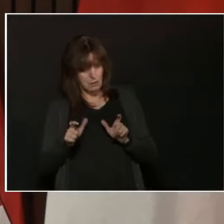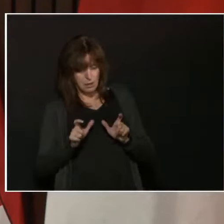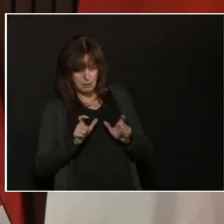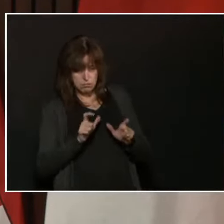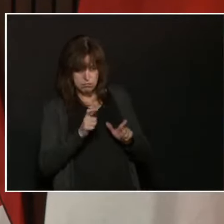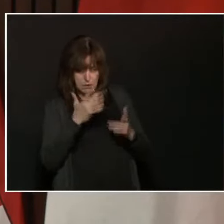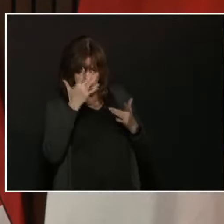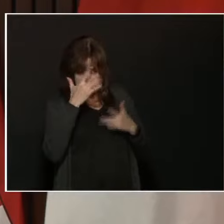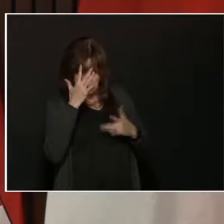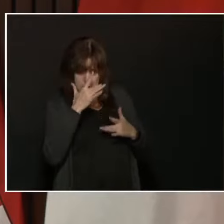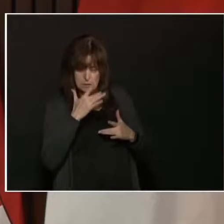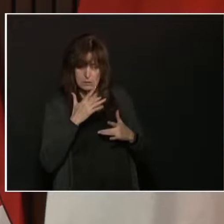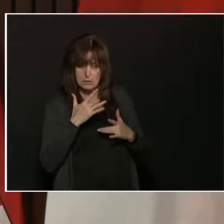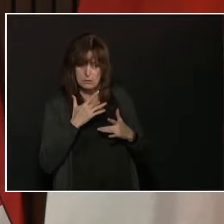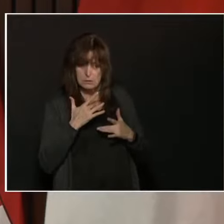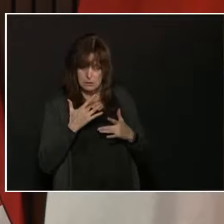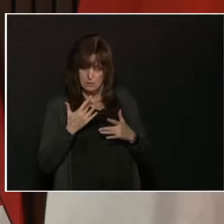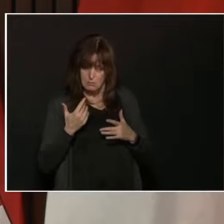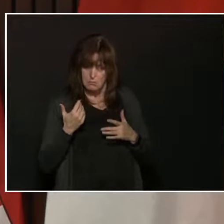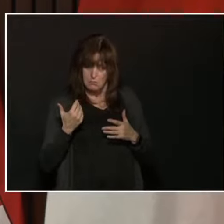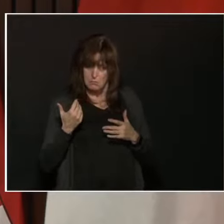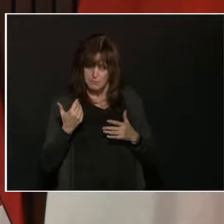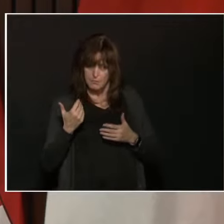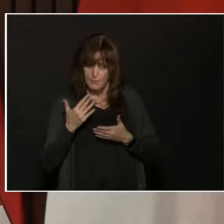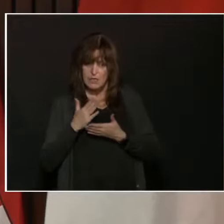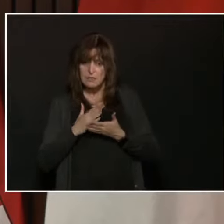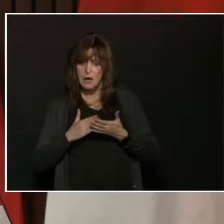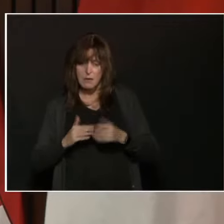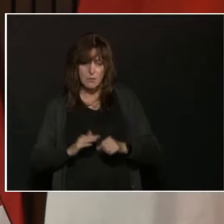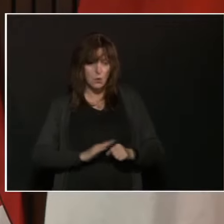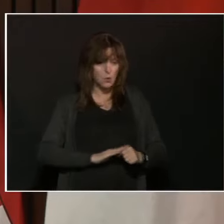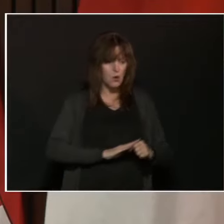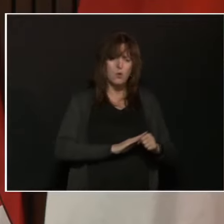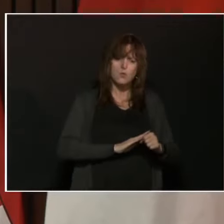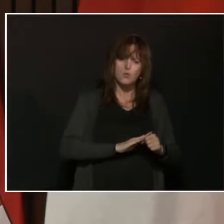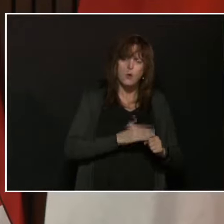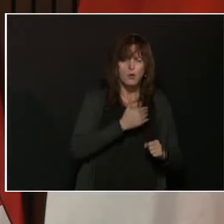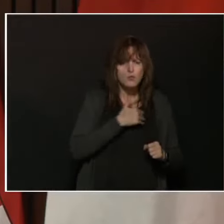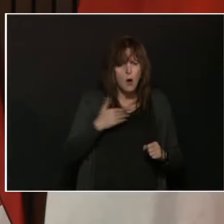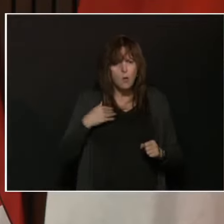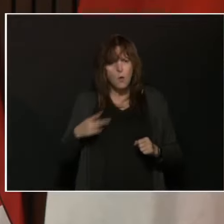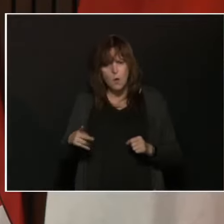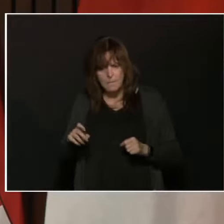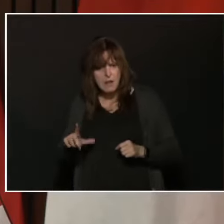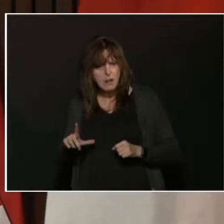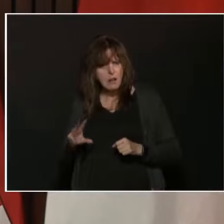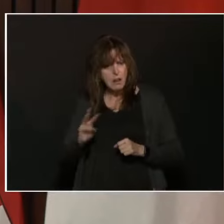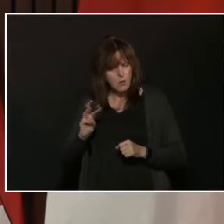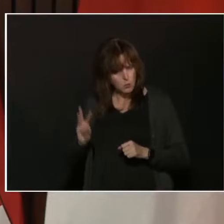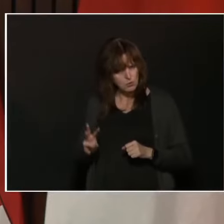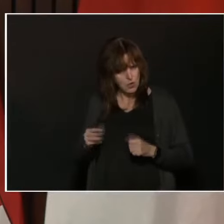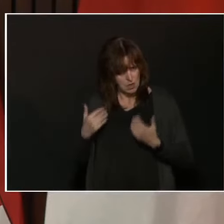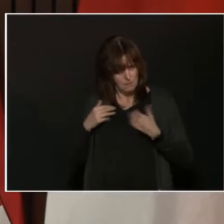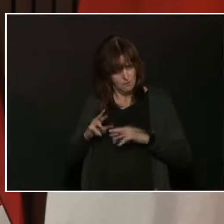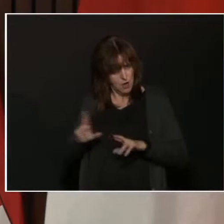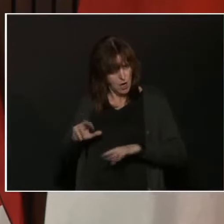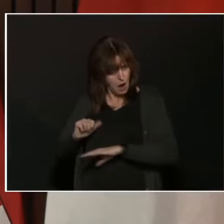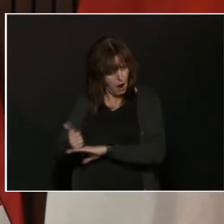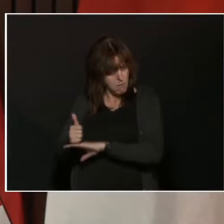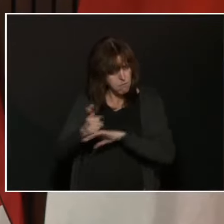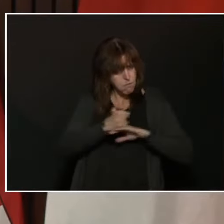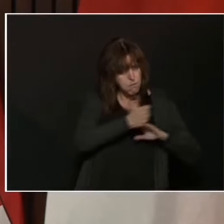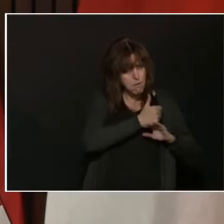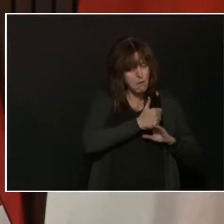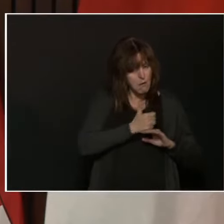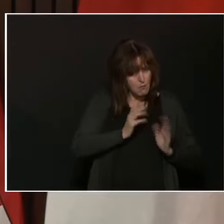those, especially in those hot spots, do we have enough in place to facilitate the safe return to schools? So it's both the infection